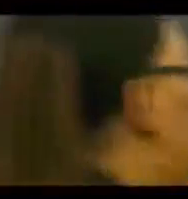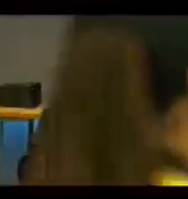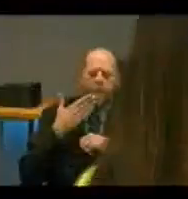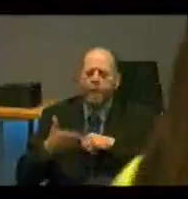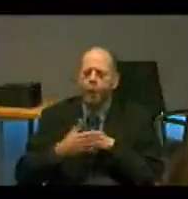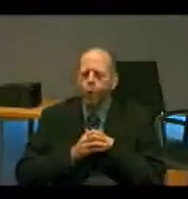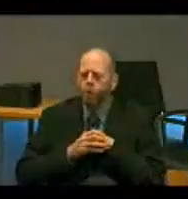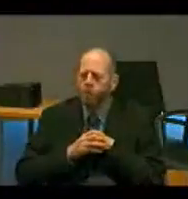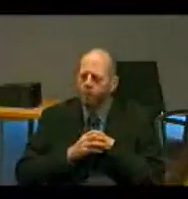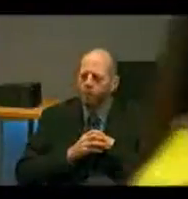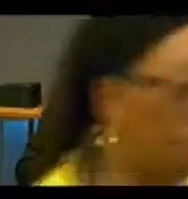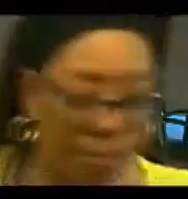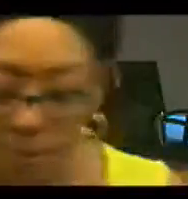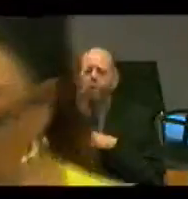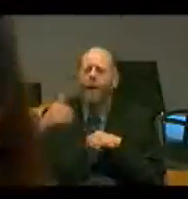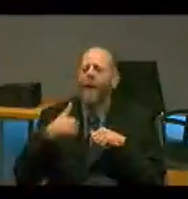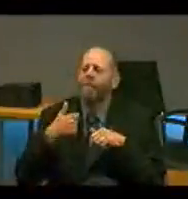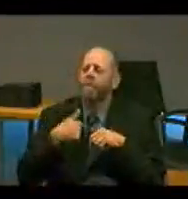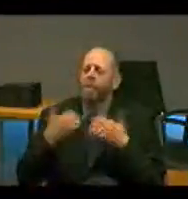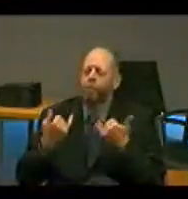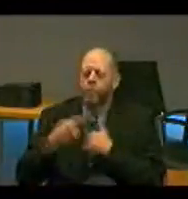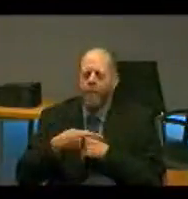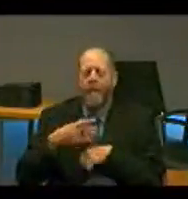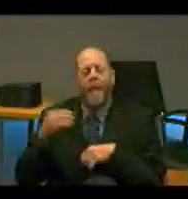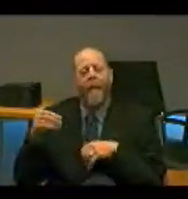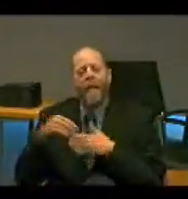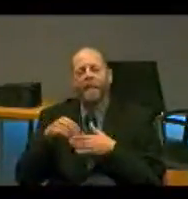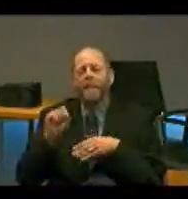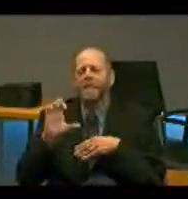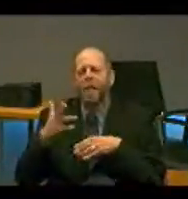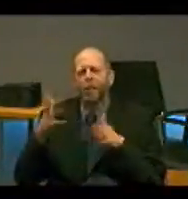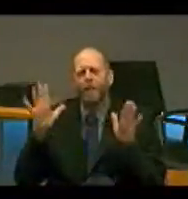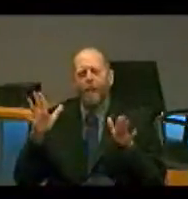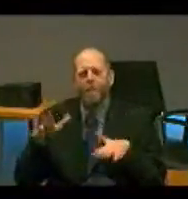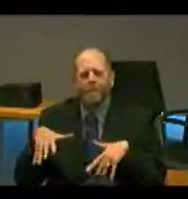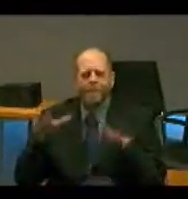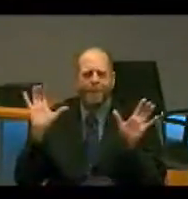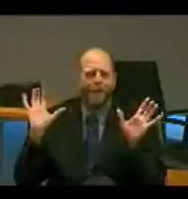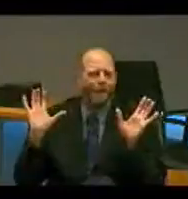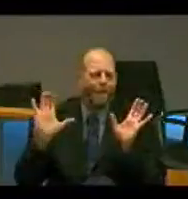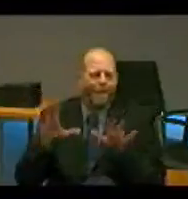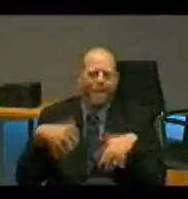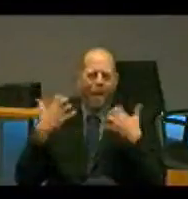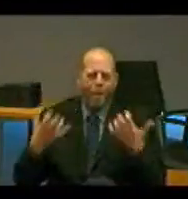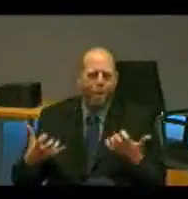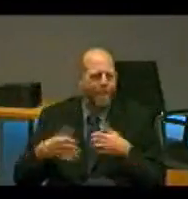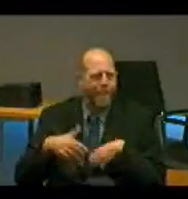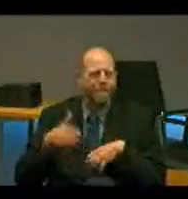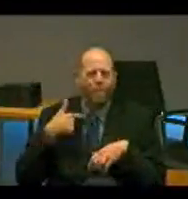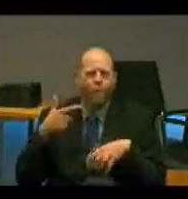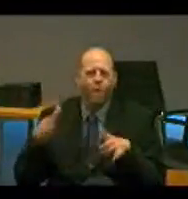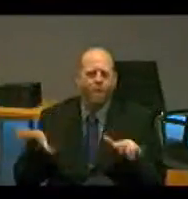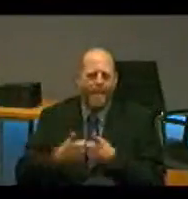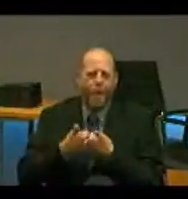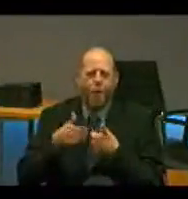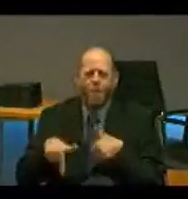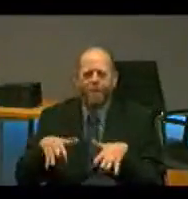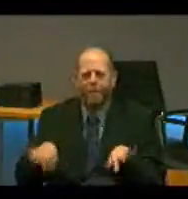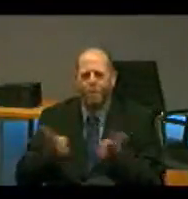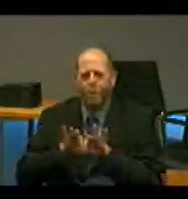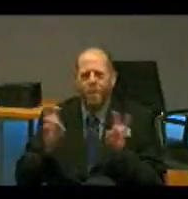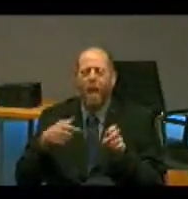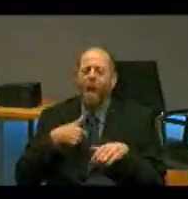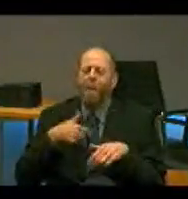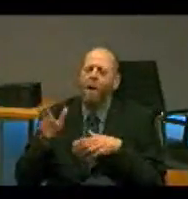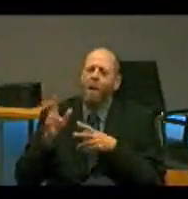Thank you for having me today and in such fabulous company and for taking on this really, really important issue. I'm a